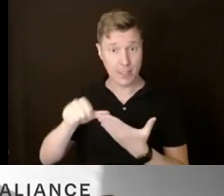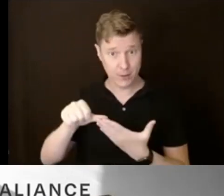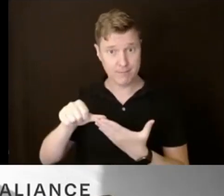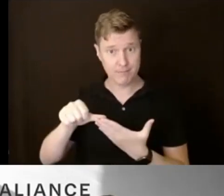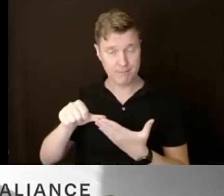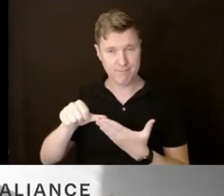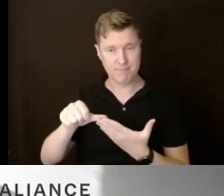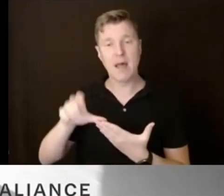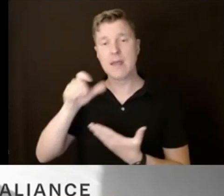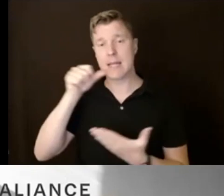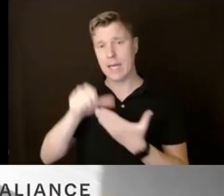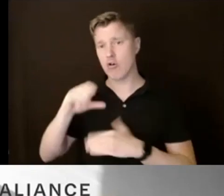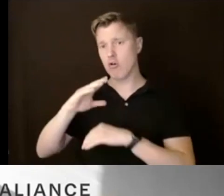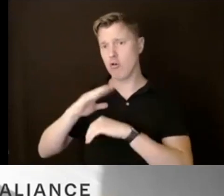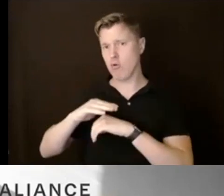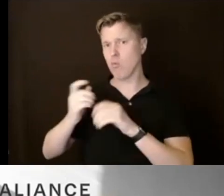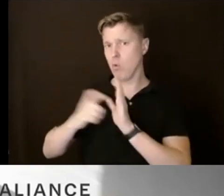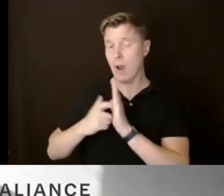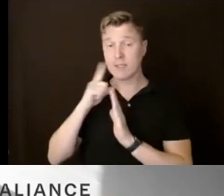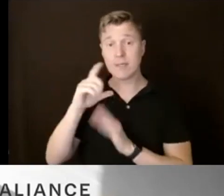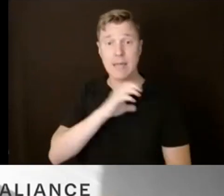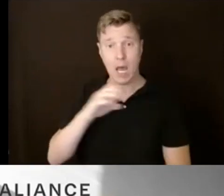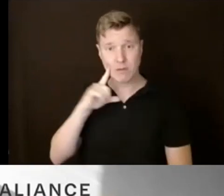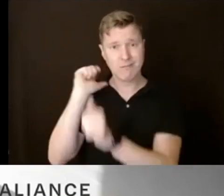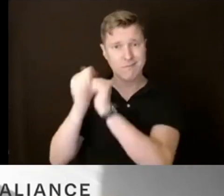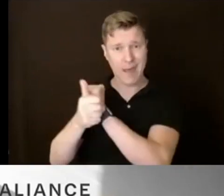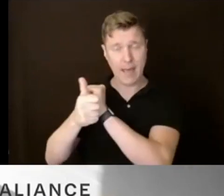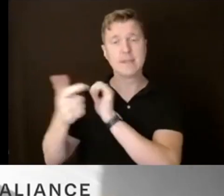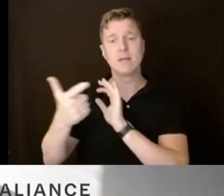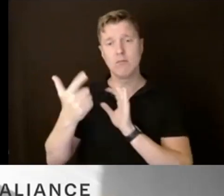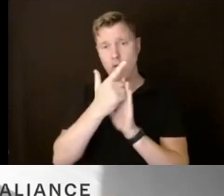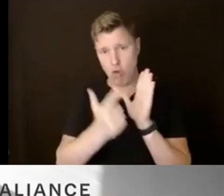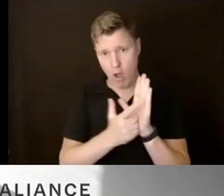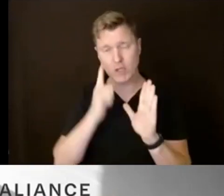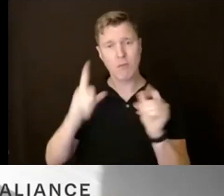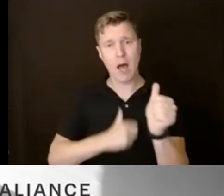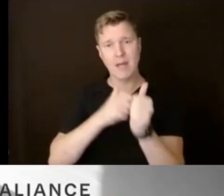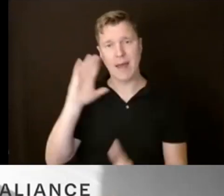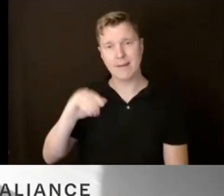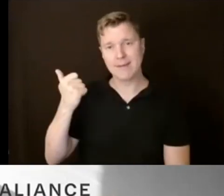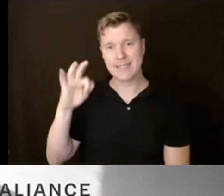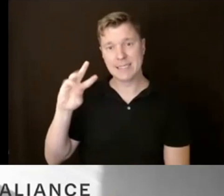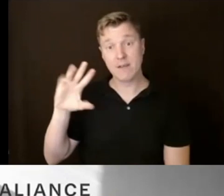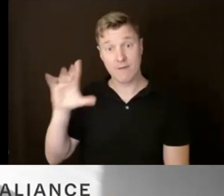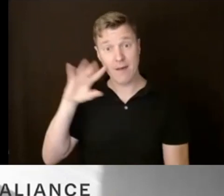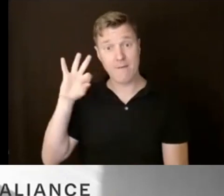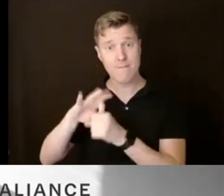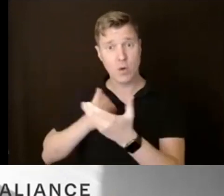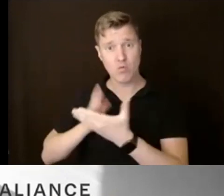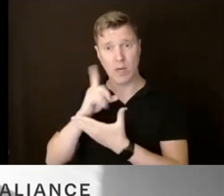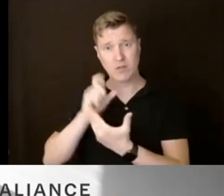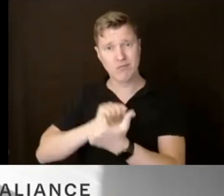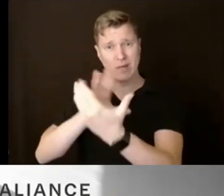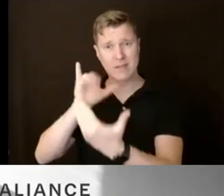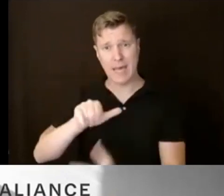The letter calls for Congress to pass legislation that would update the 1965 voting rights in order to address a 2013